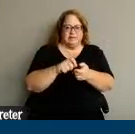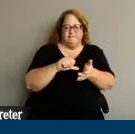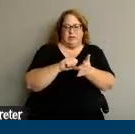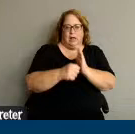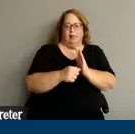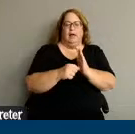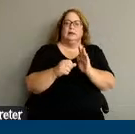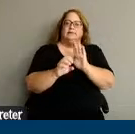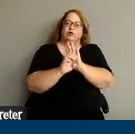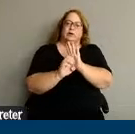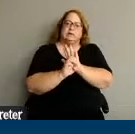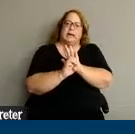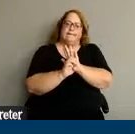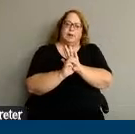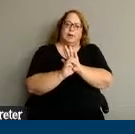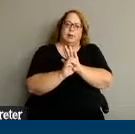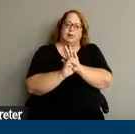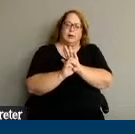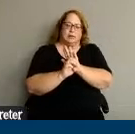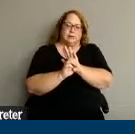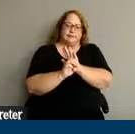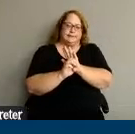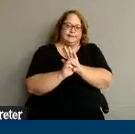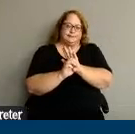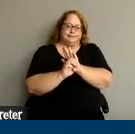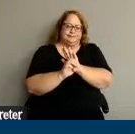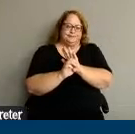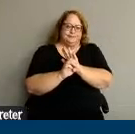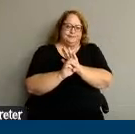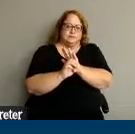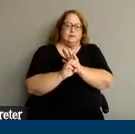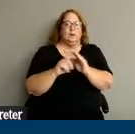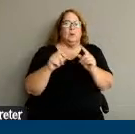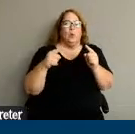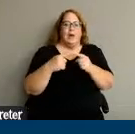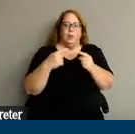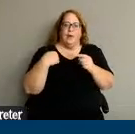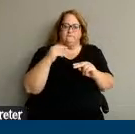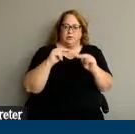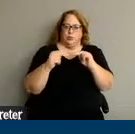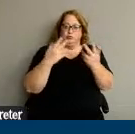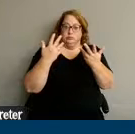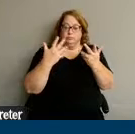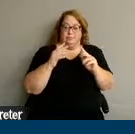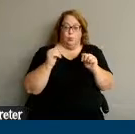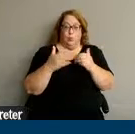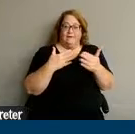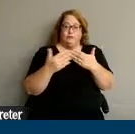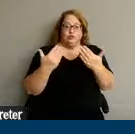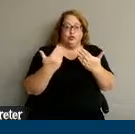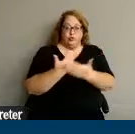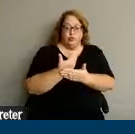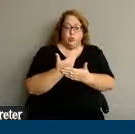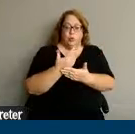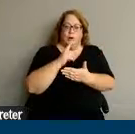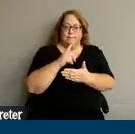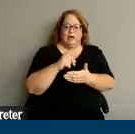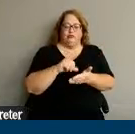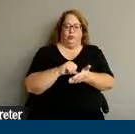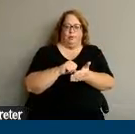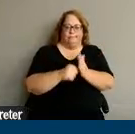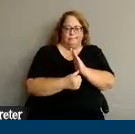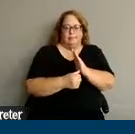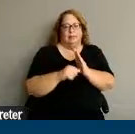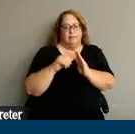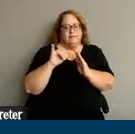So for example, when we come out of, collective bargaining, anything that's new, we want to ensure we highlight